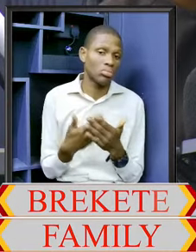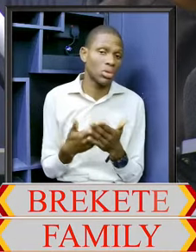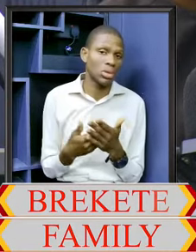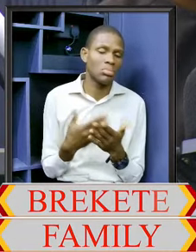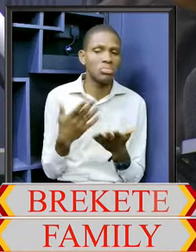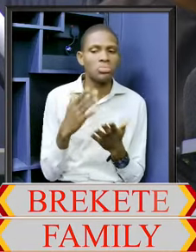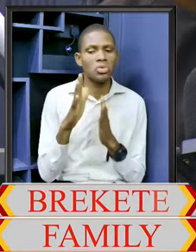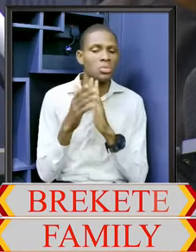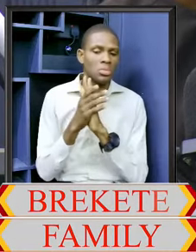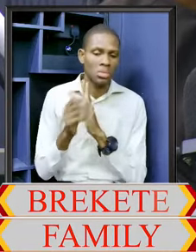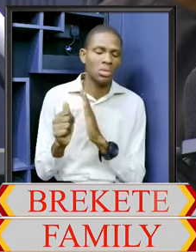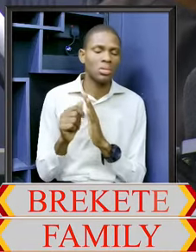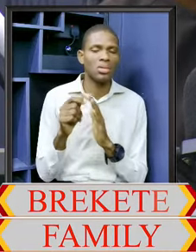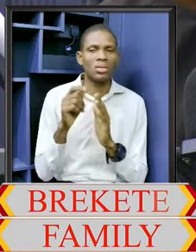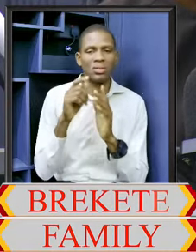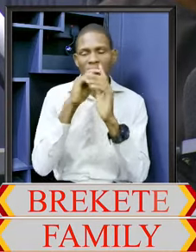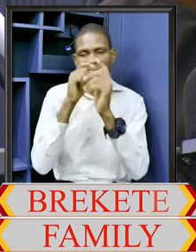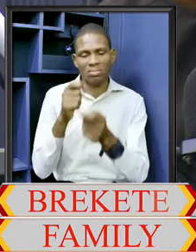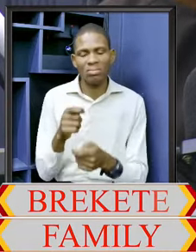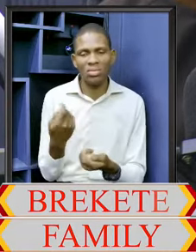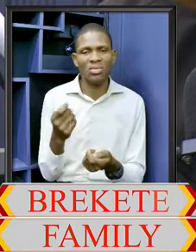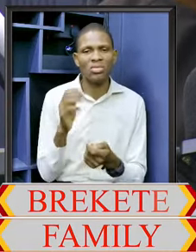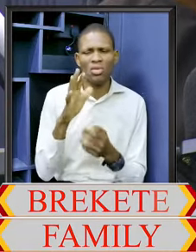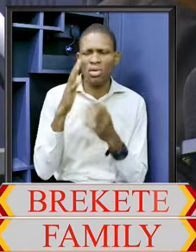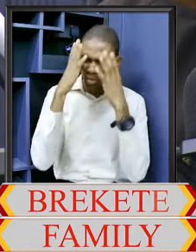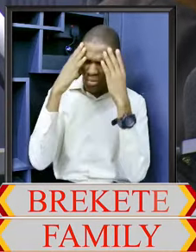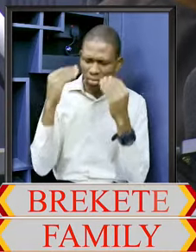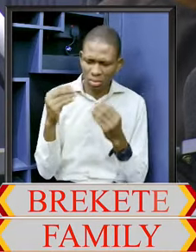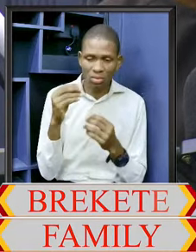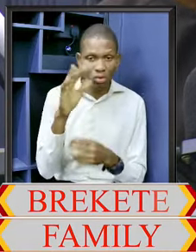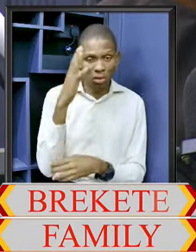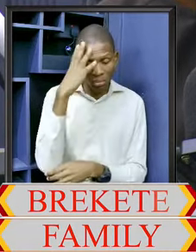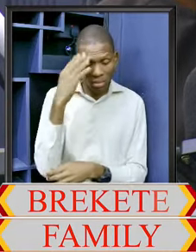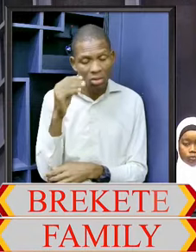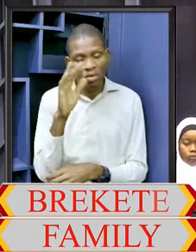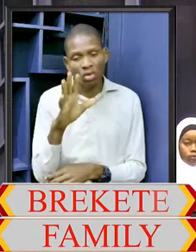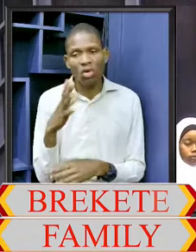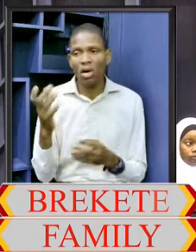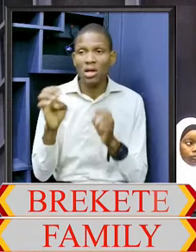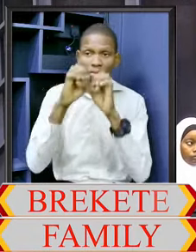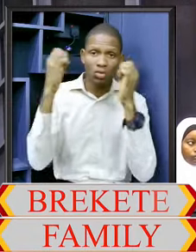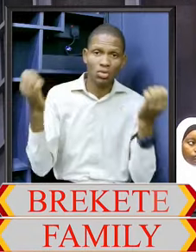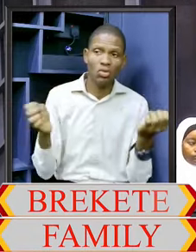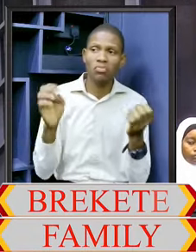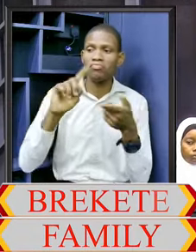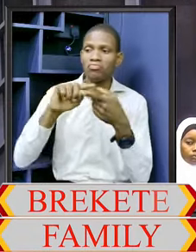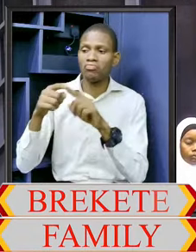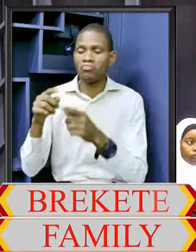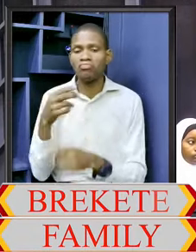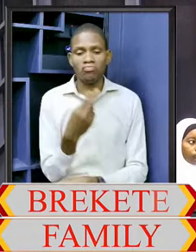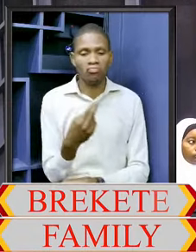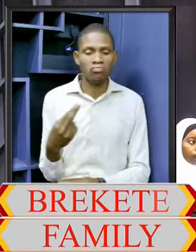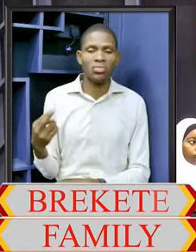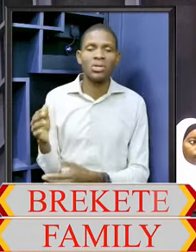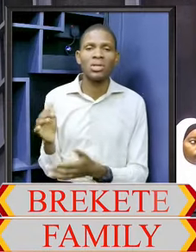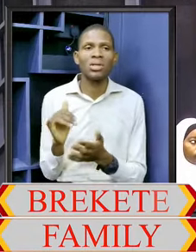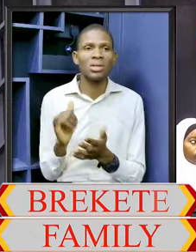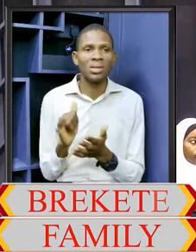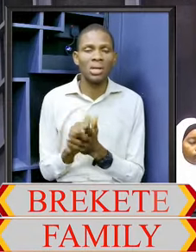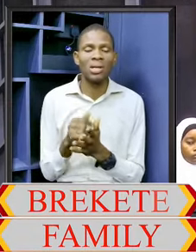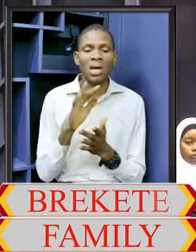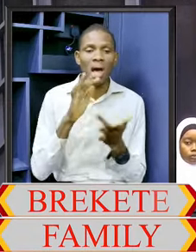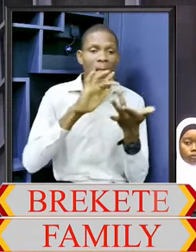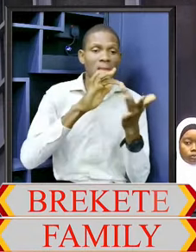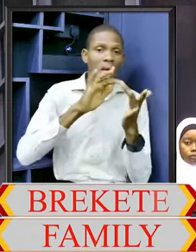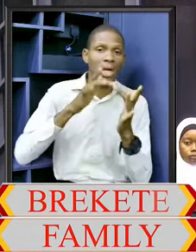skill, your talent, your experience, your exposure, your friends, your resources, people who you feel leverage on. It will be your network.